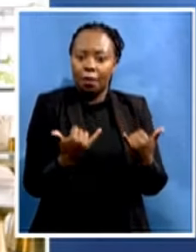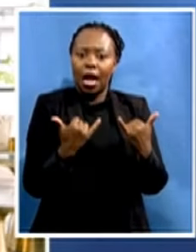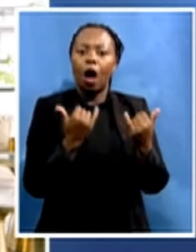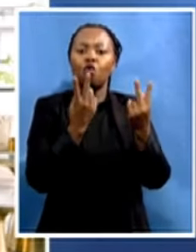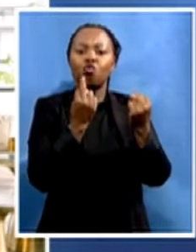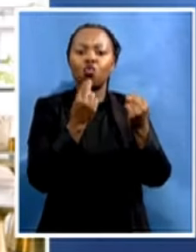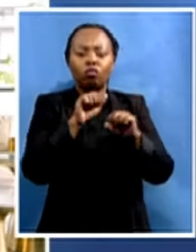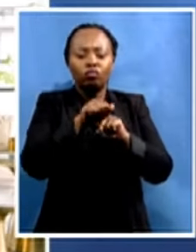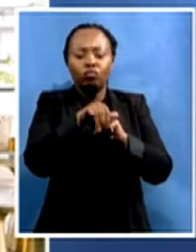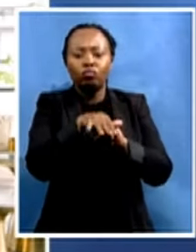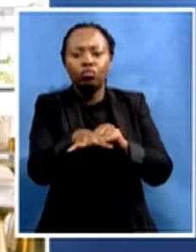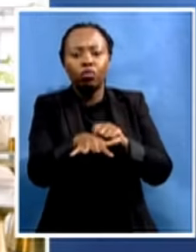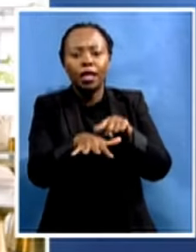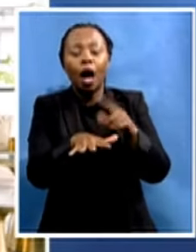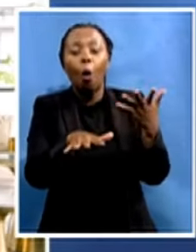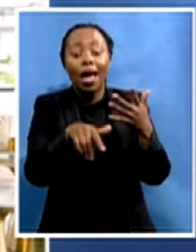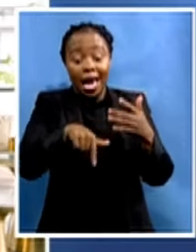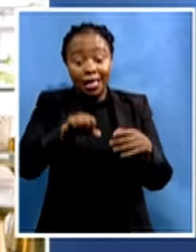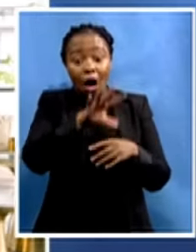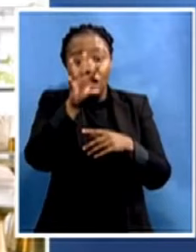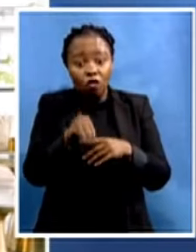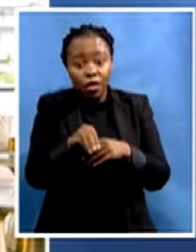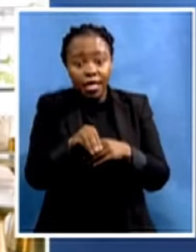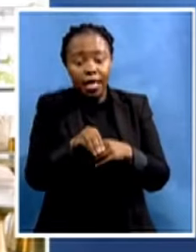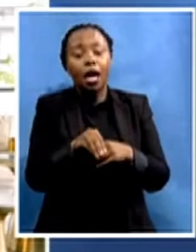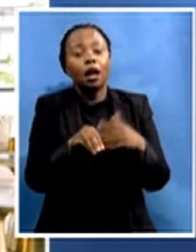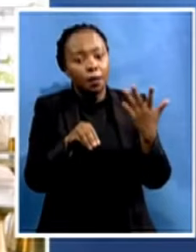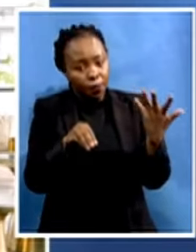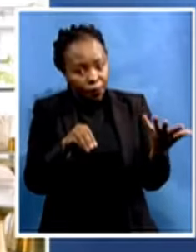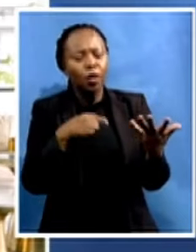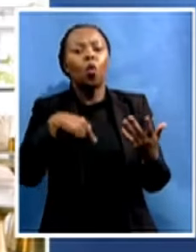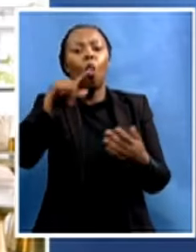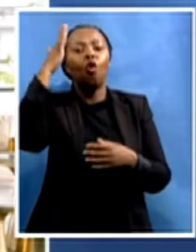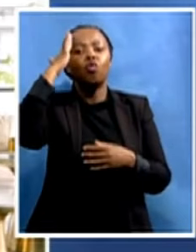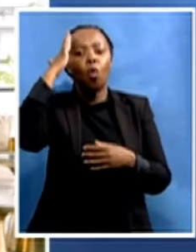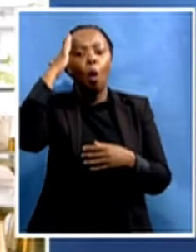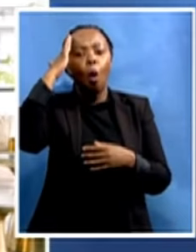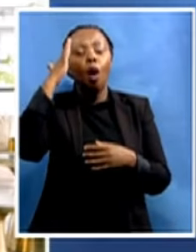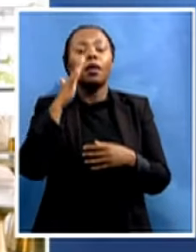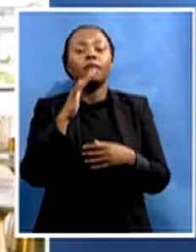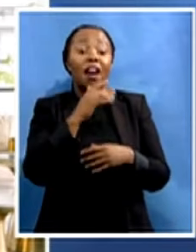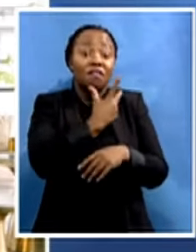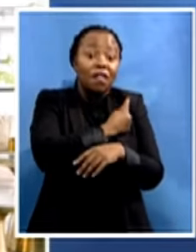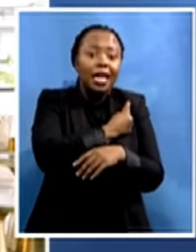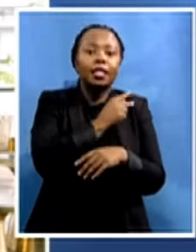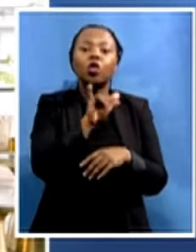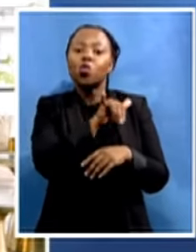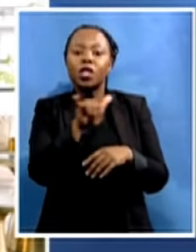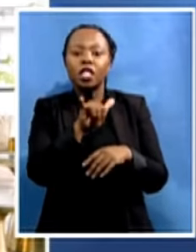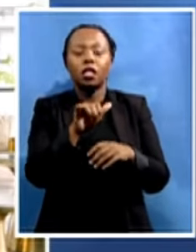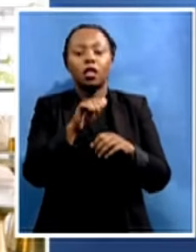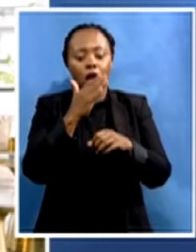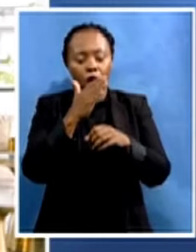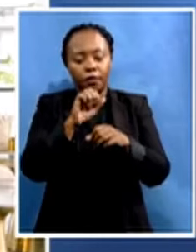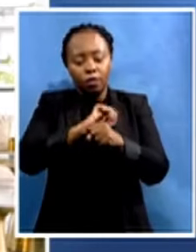Africa, again, we know which of these vaccines work with that variant and which ones don't. So